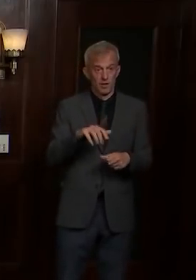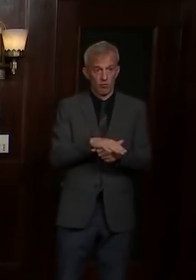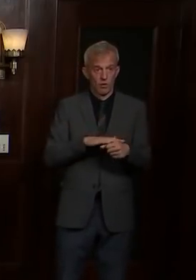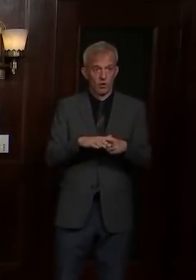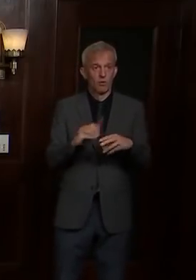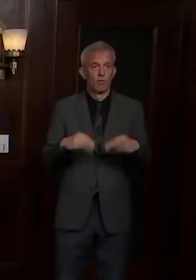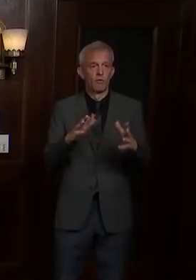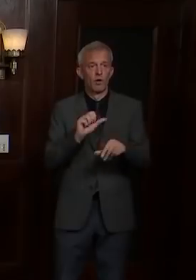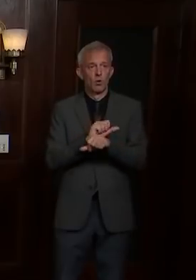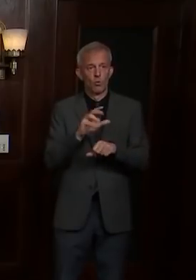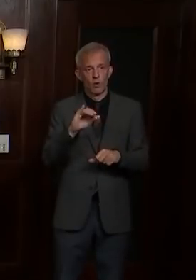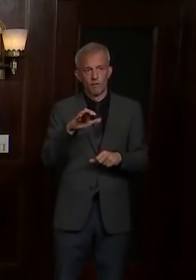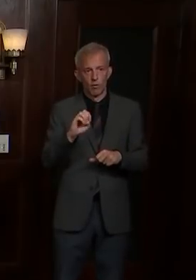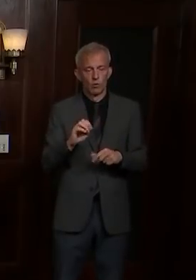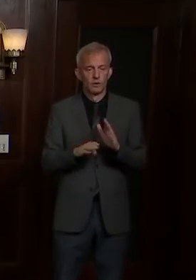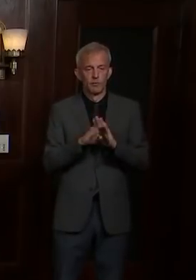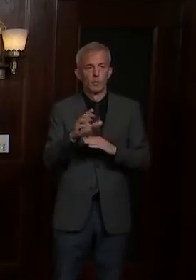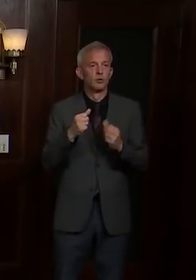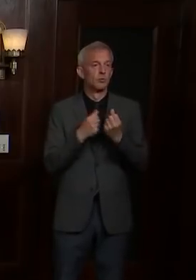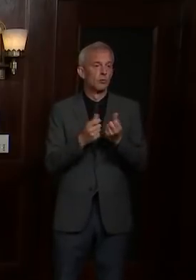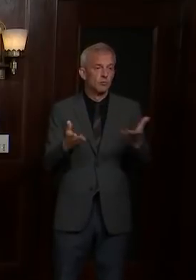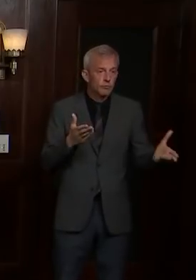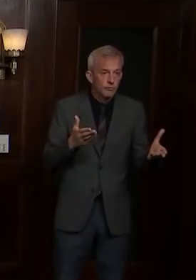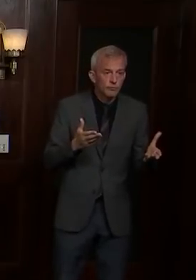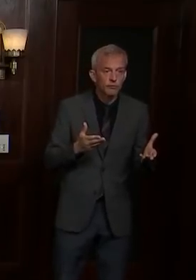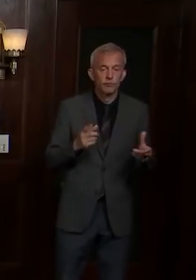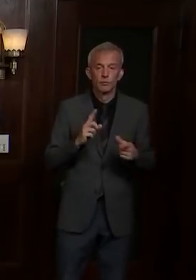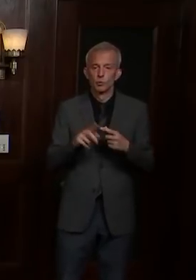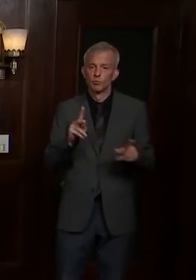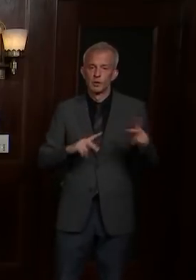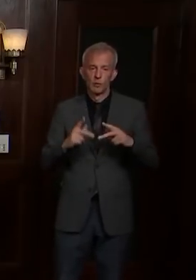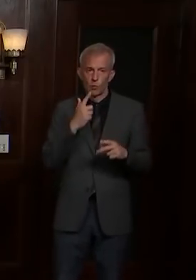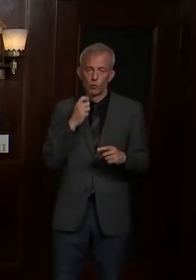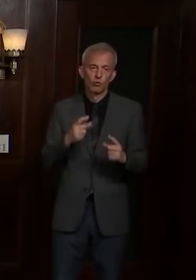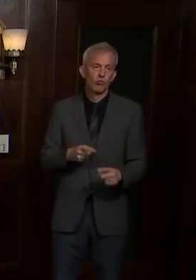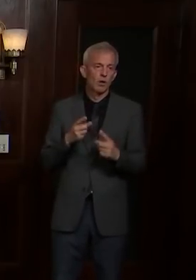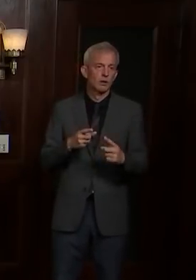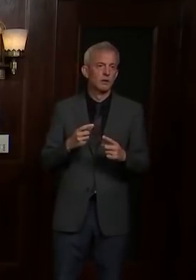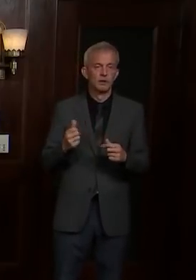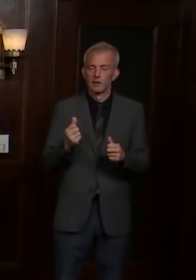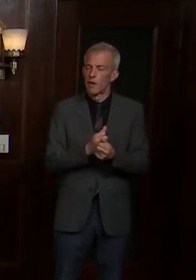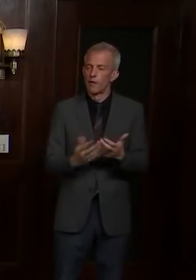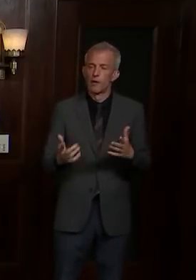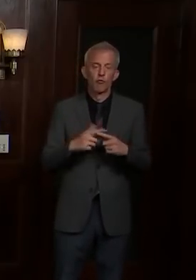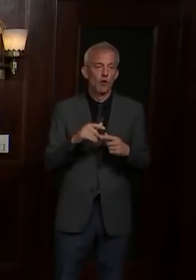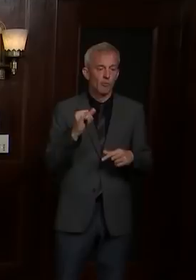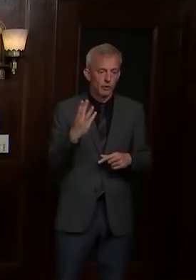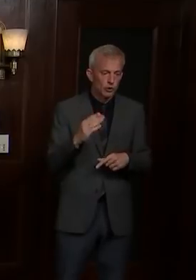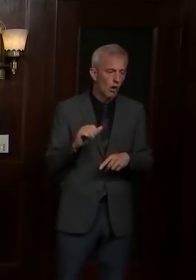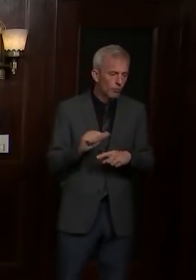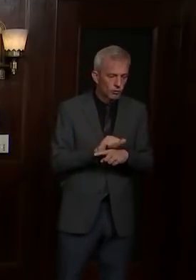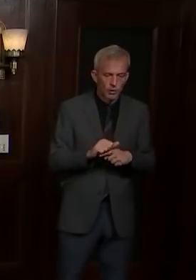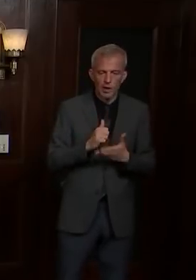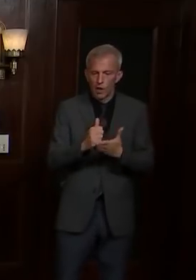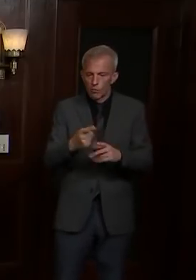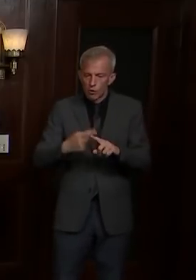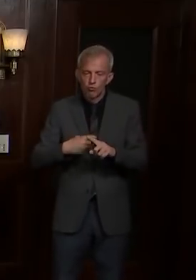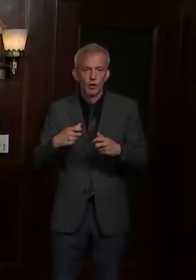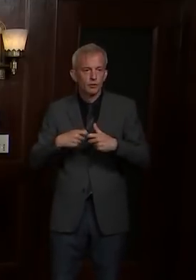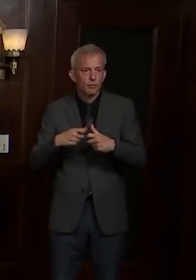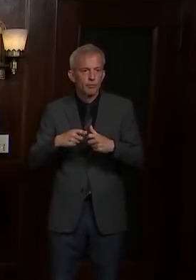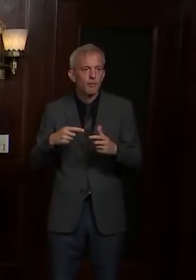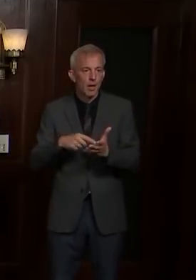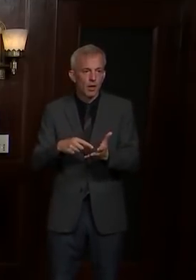workforce development and supportive services to struggling Angelenos. That's everything from job training, help with rent and utility bills,